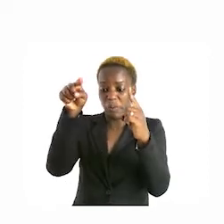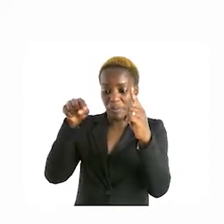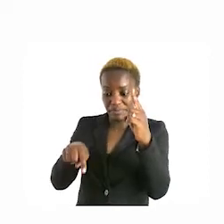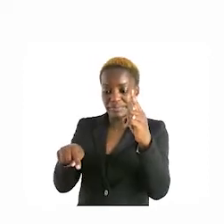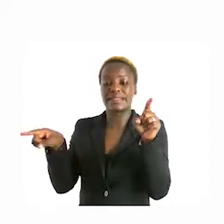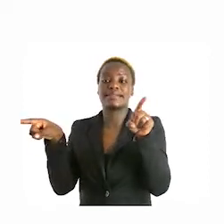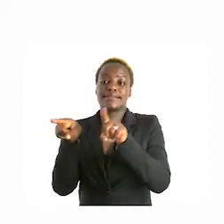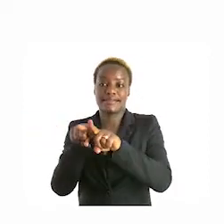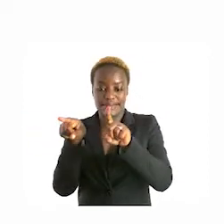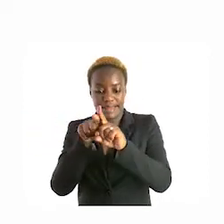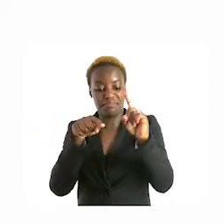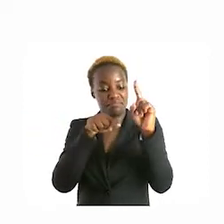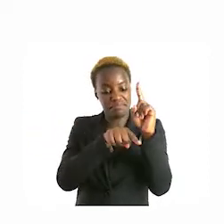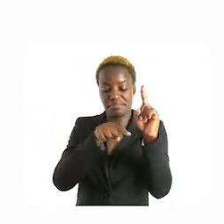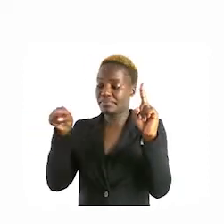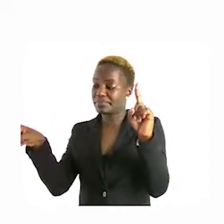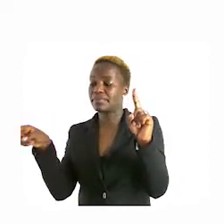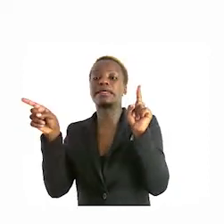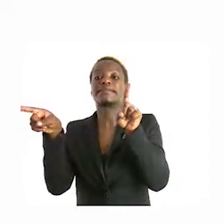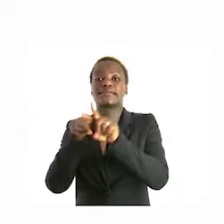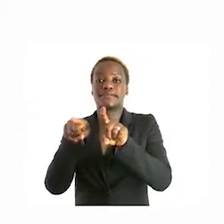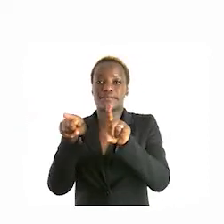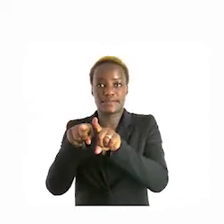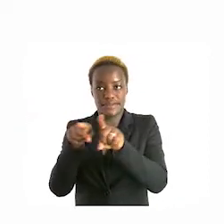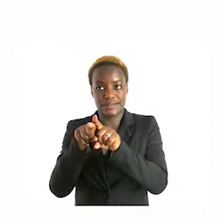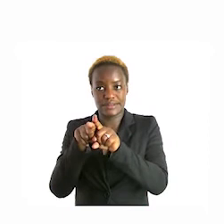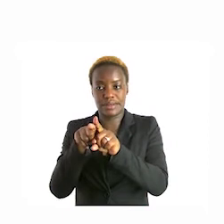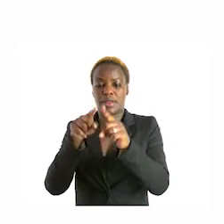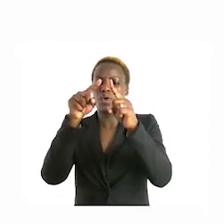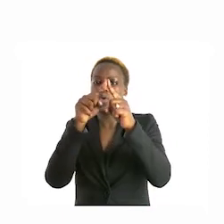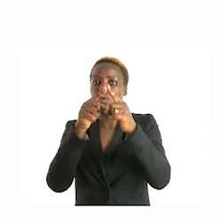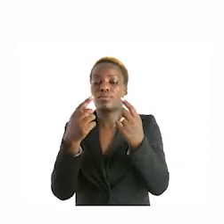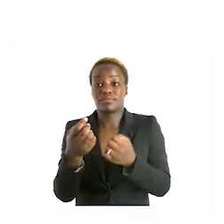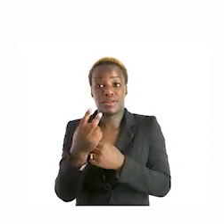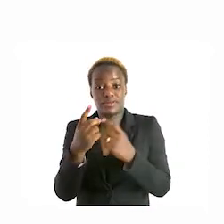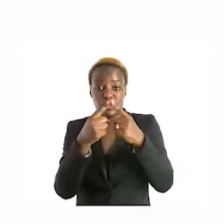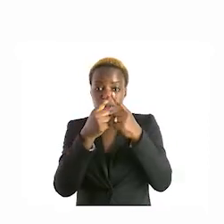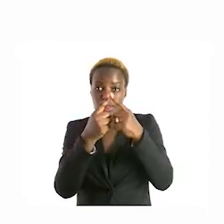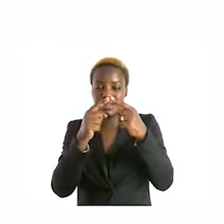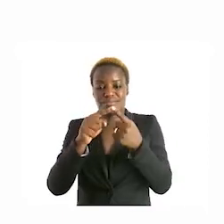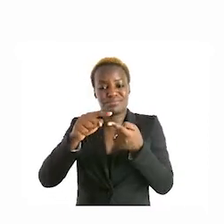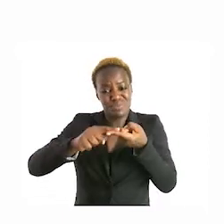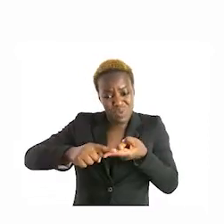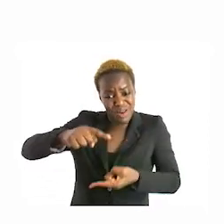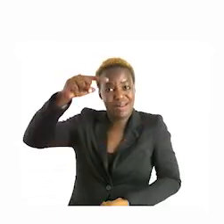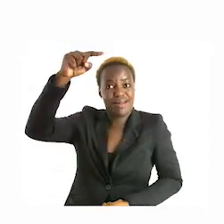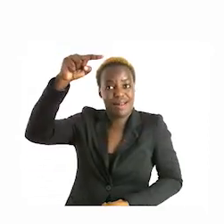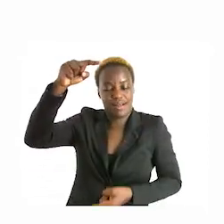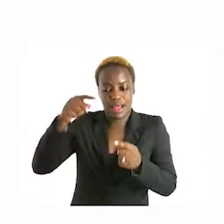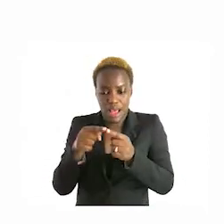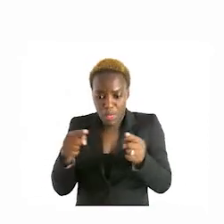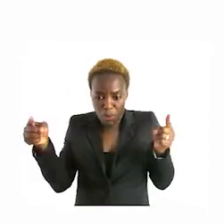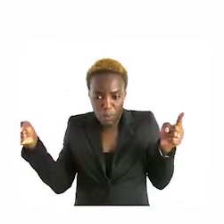shapes of the 2Ds, we also look on the length as well as the width of the shapes. The